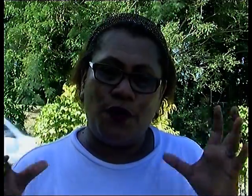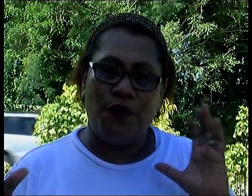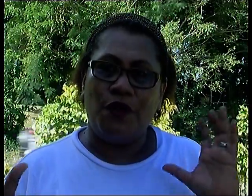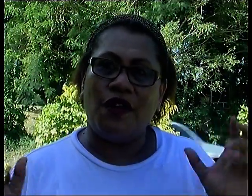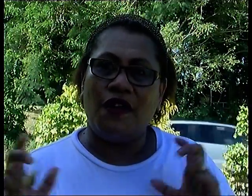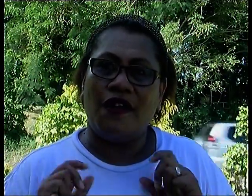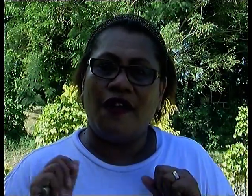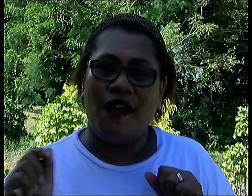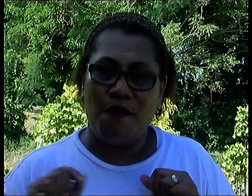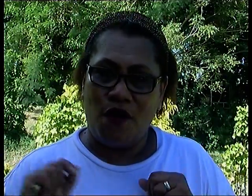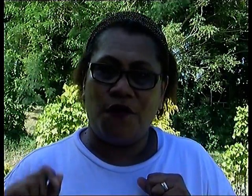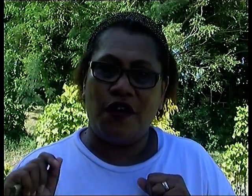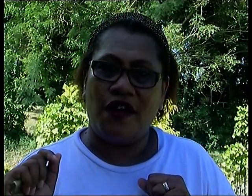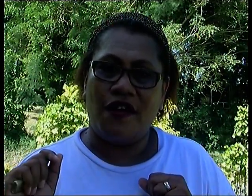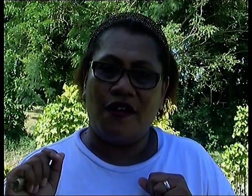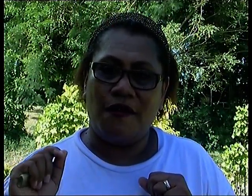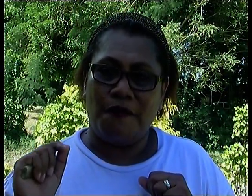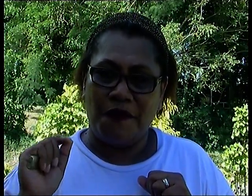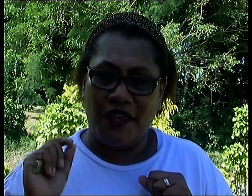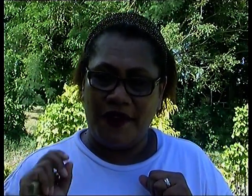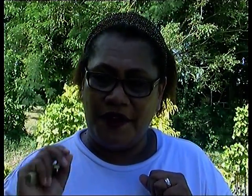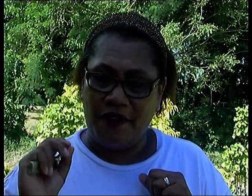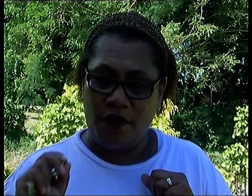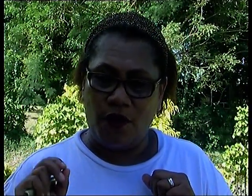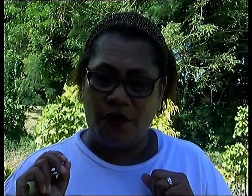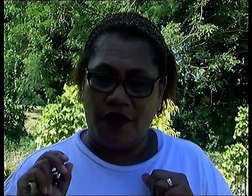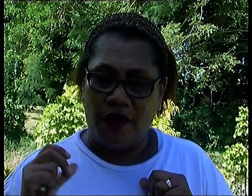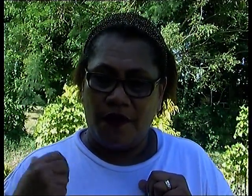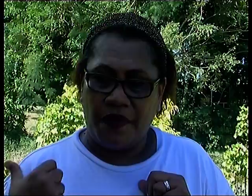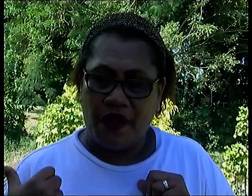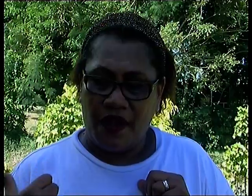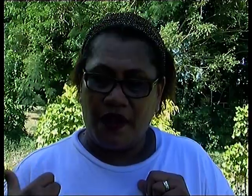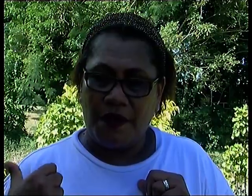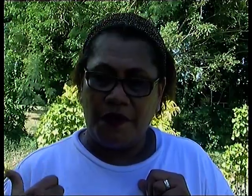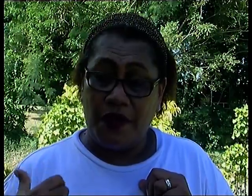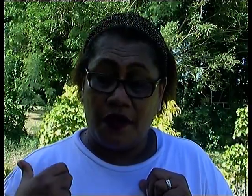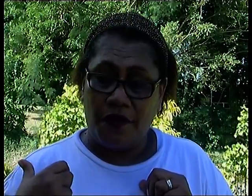the audiovisual arm of getting those